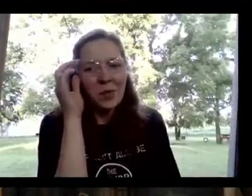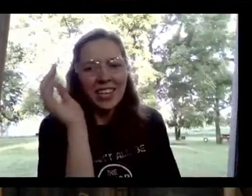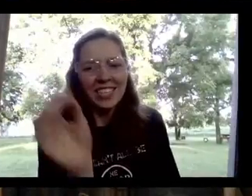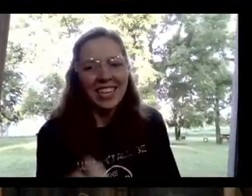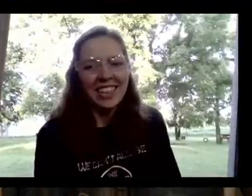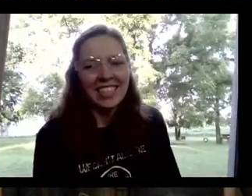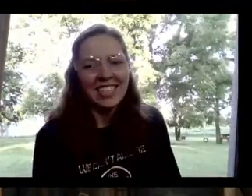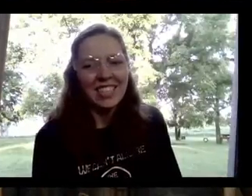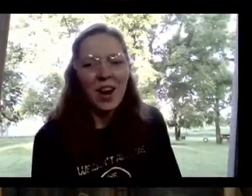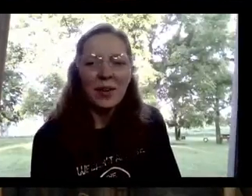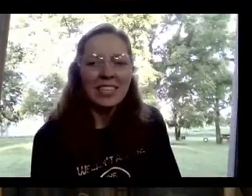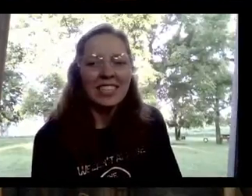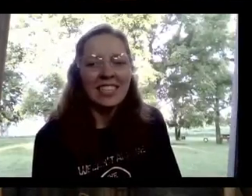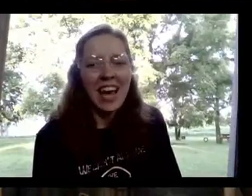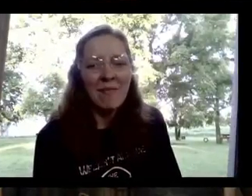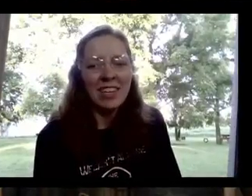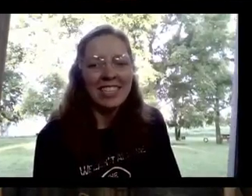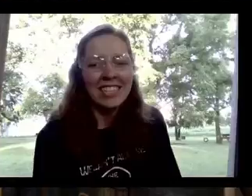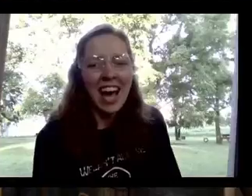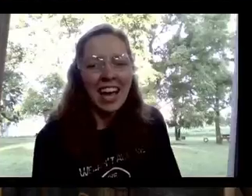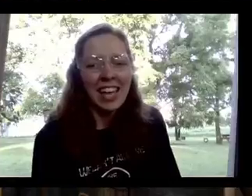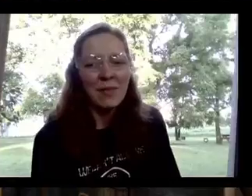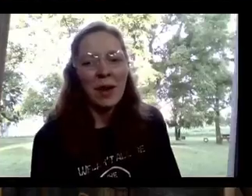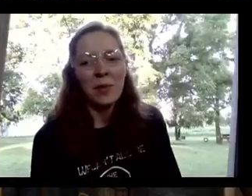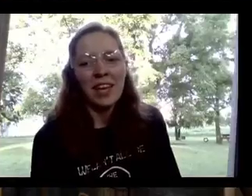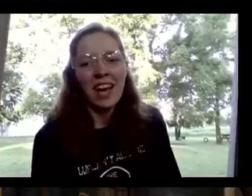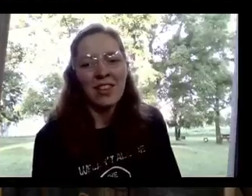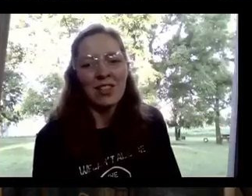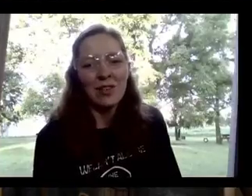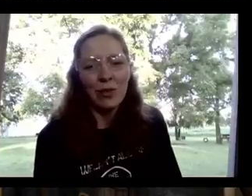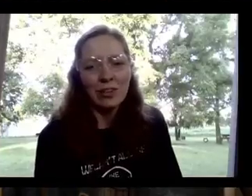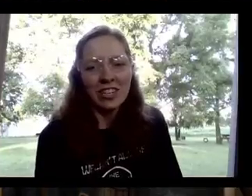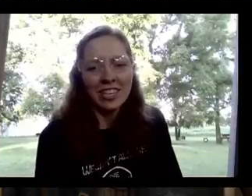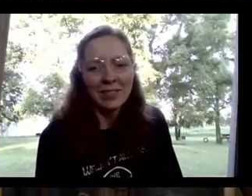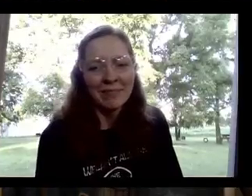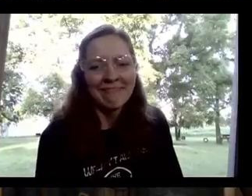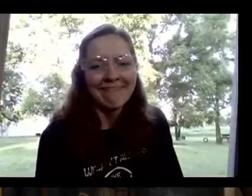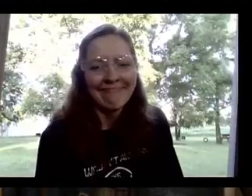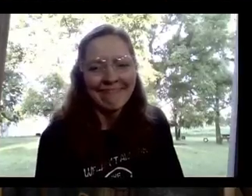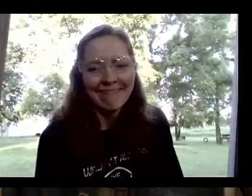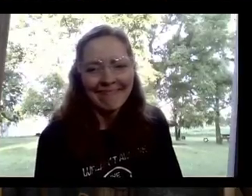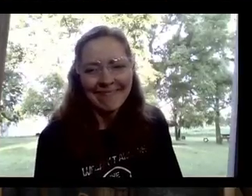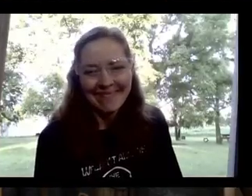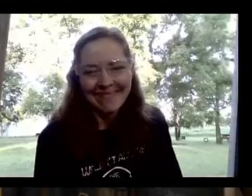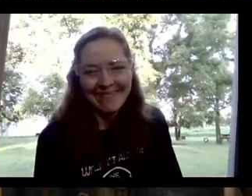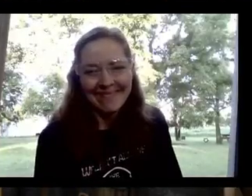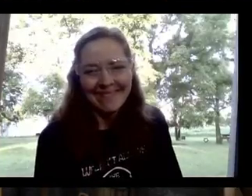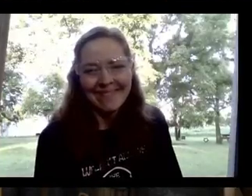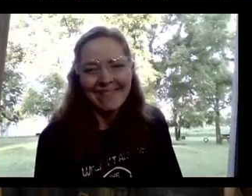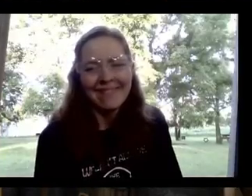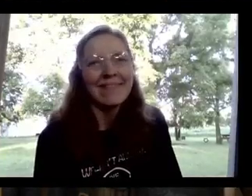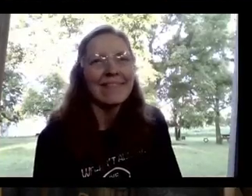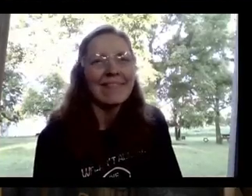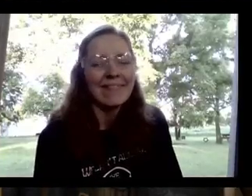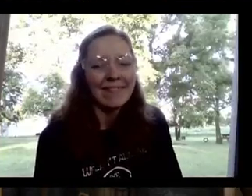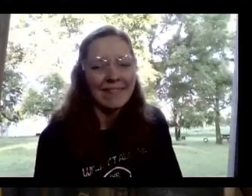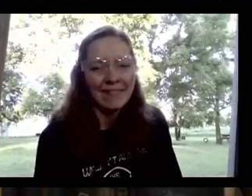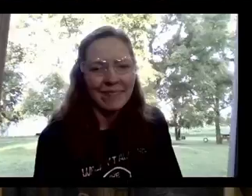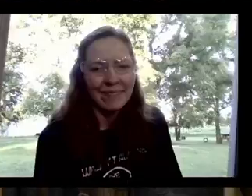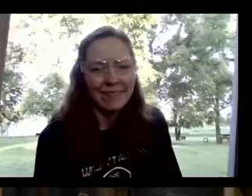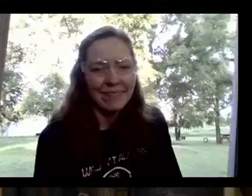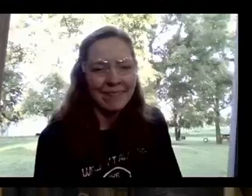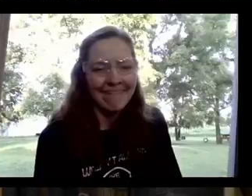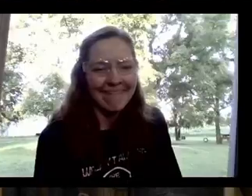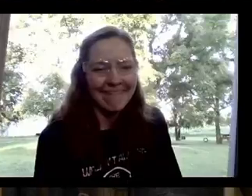saying wasted? This is not wasted time. This is the highlight of my week other than forging. Oh, good. I'll try to stop saying wasted